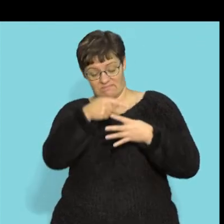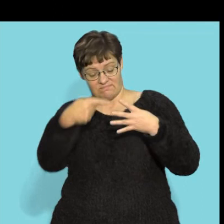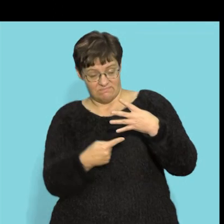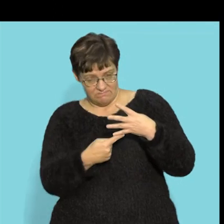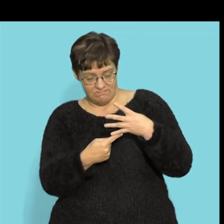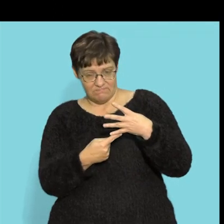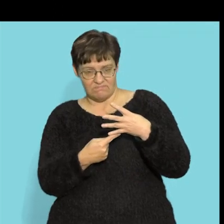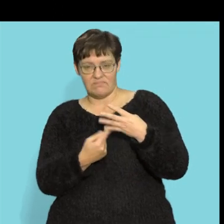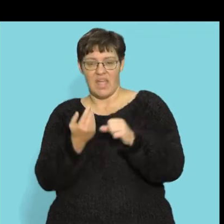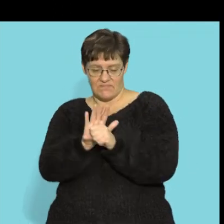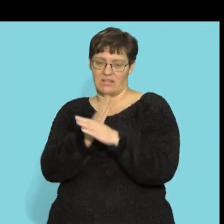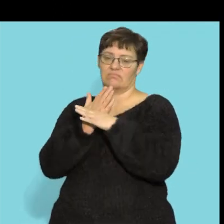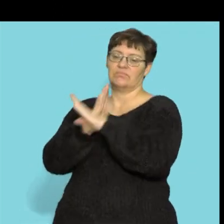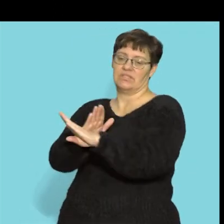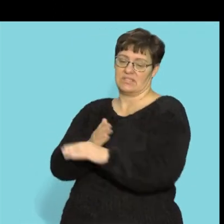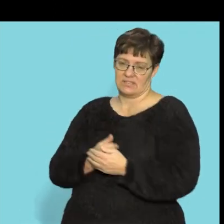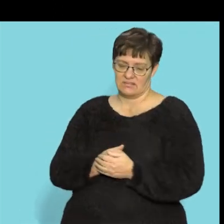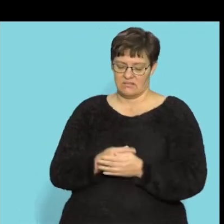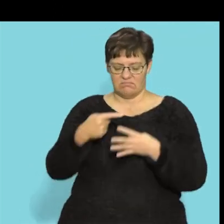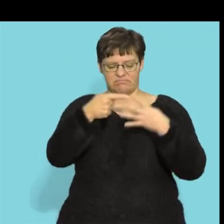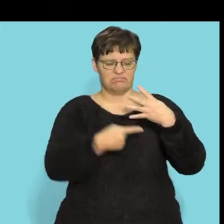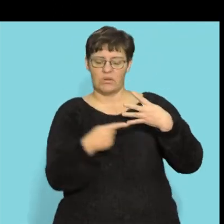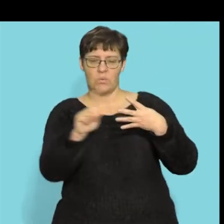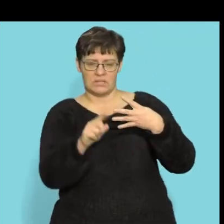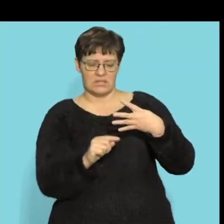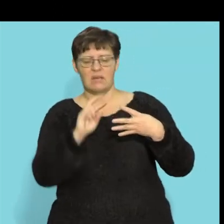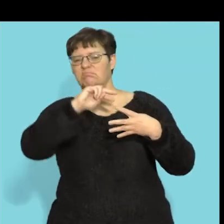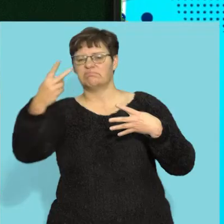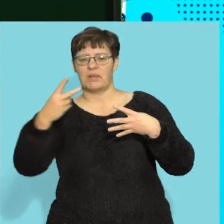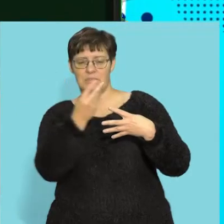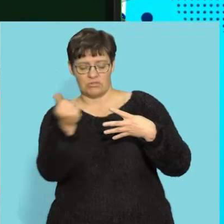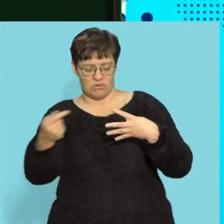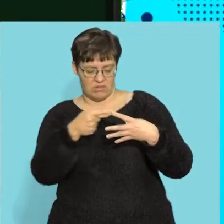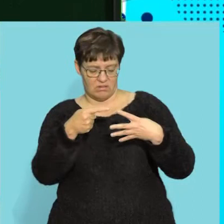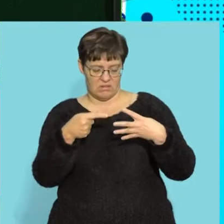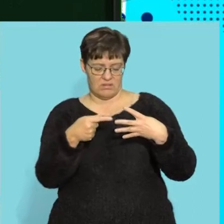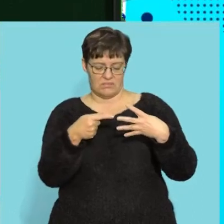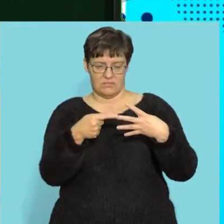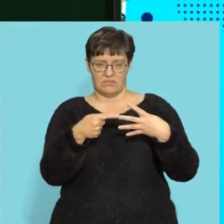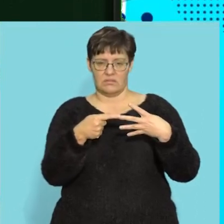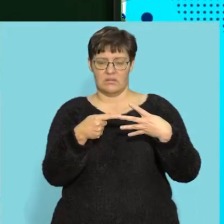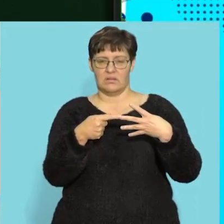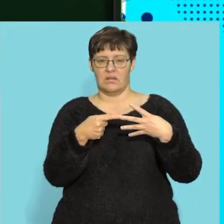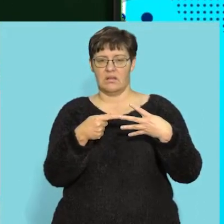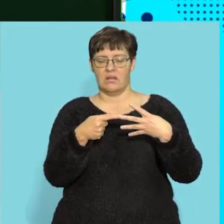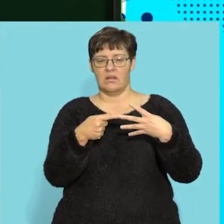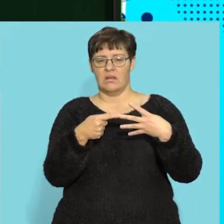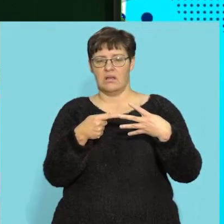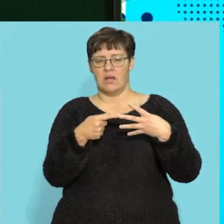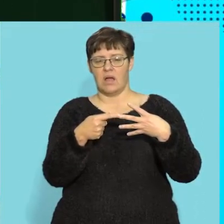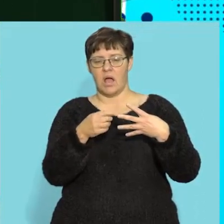that affect resistance. What are these factors? That's your type of material, your